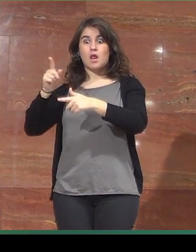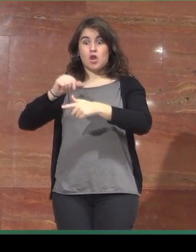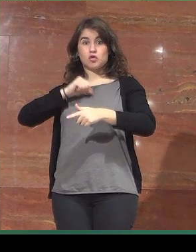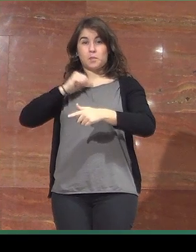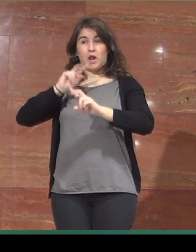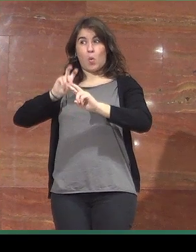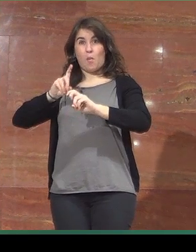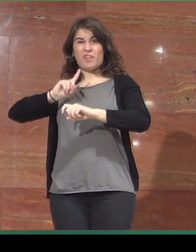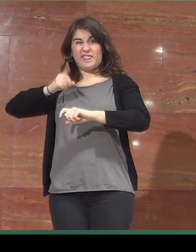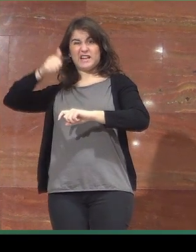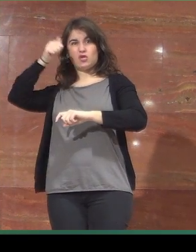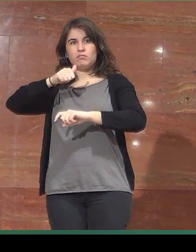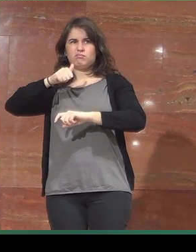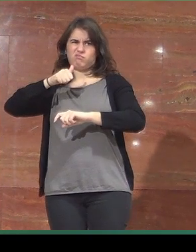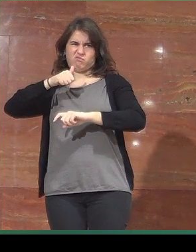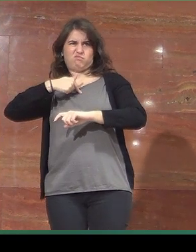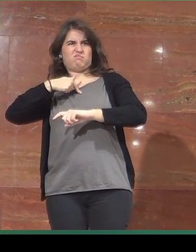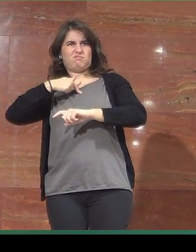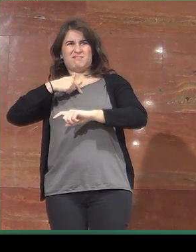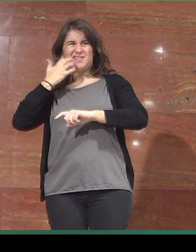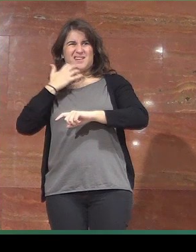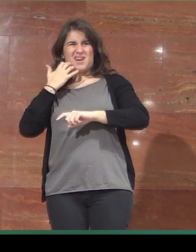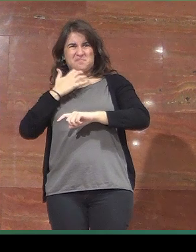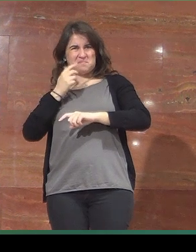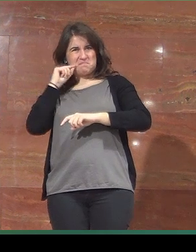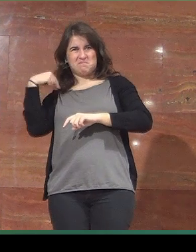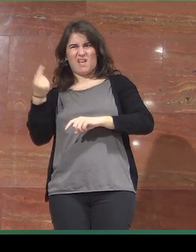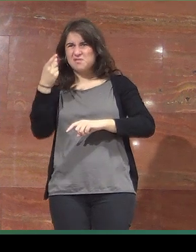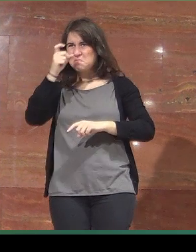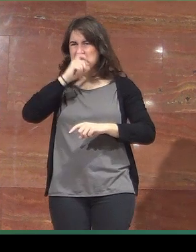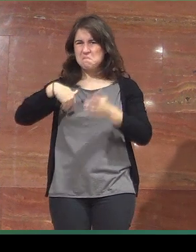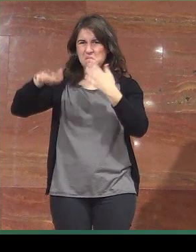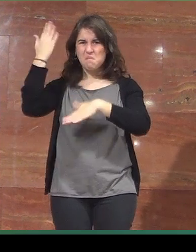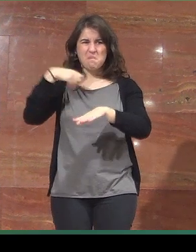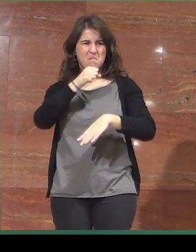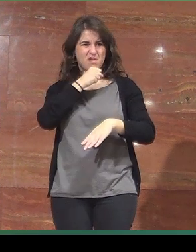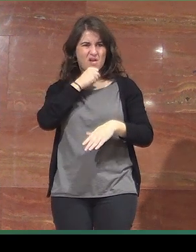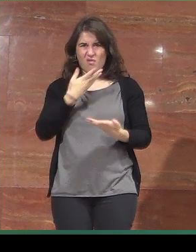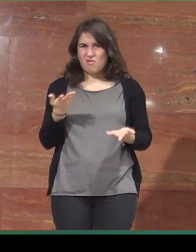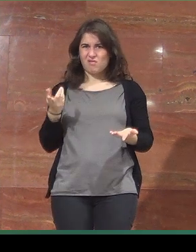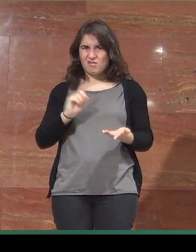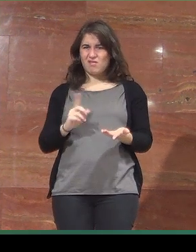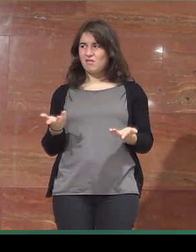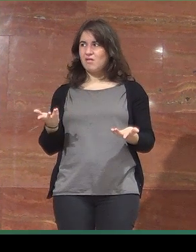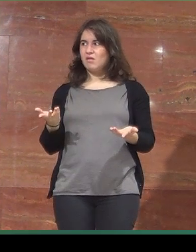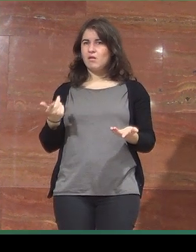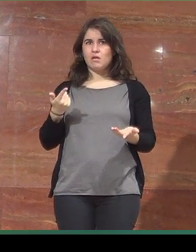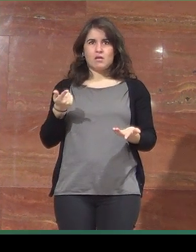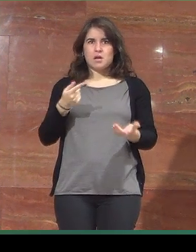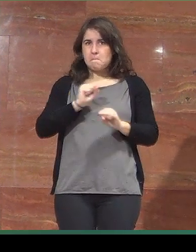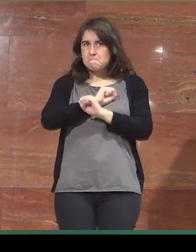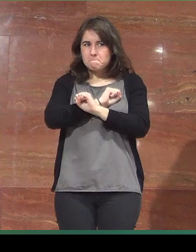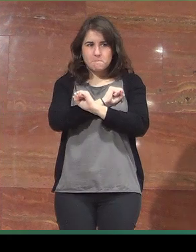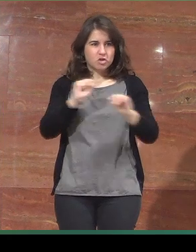with this? But this element was at all the orientation for the old paper. So these pictures was very, very